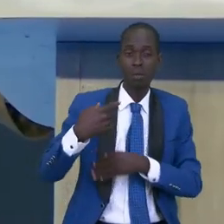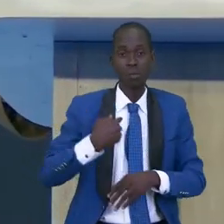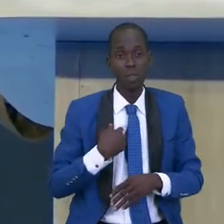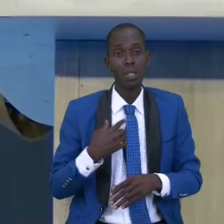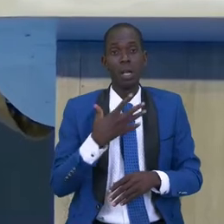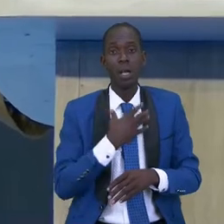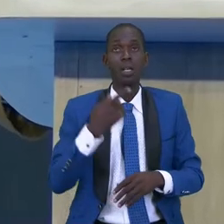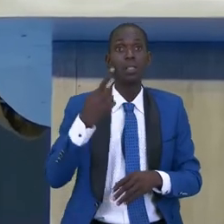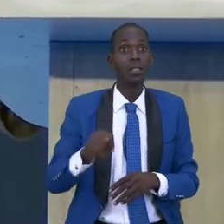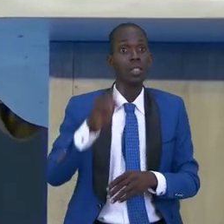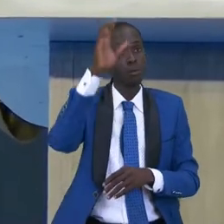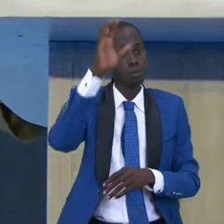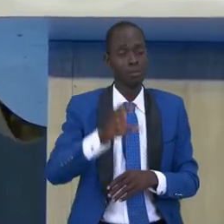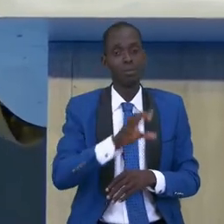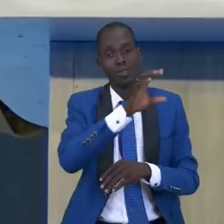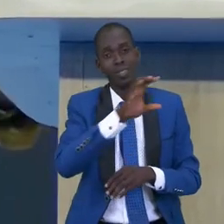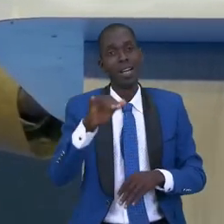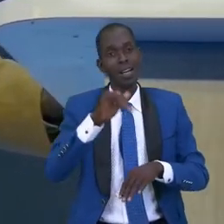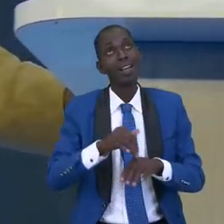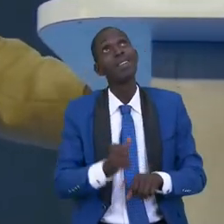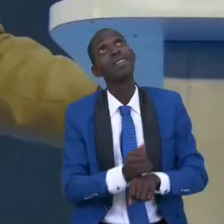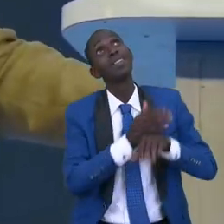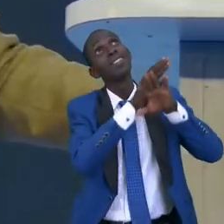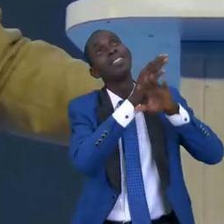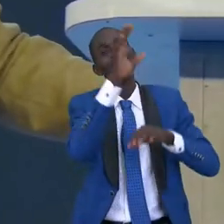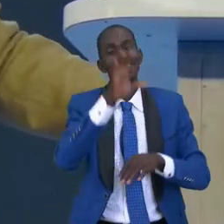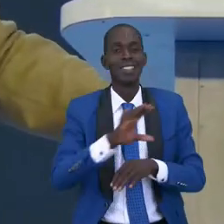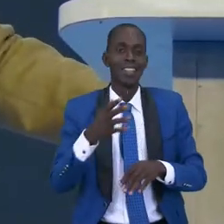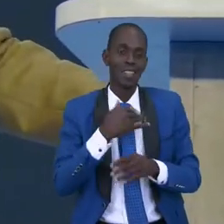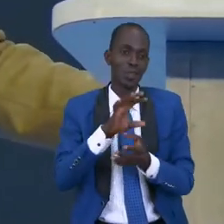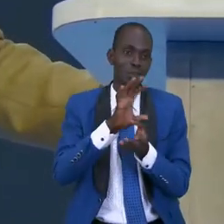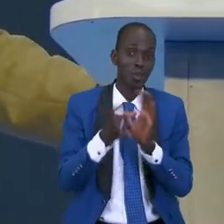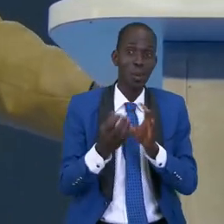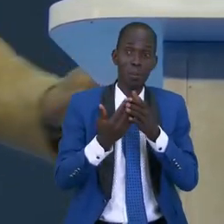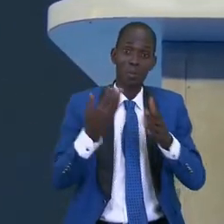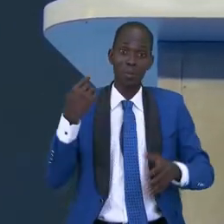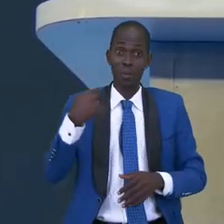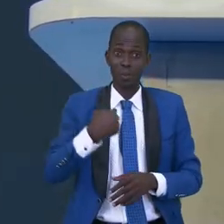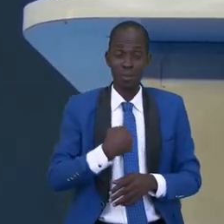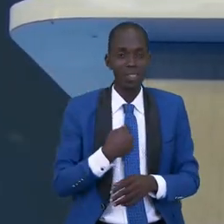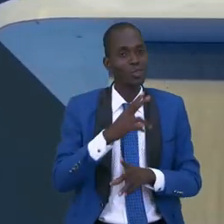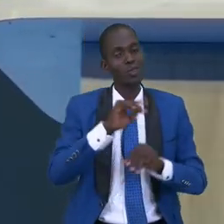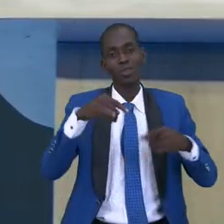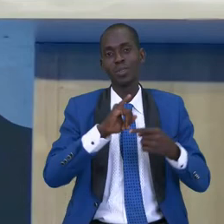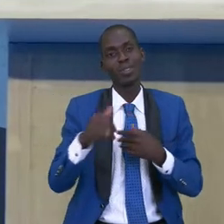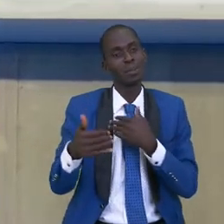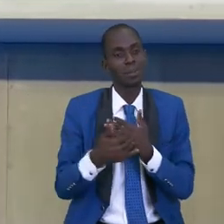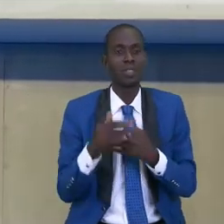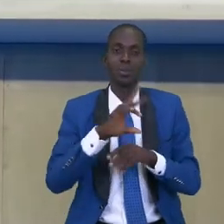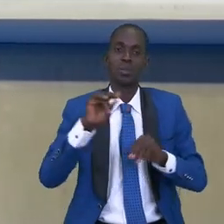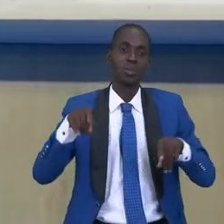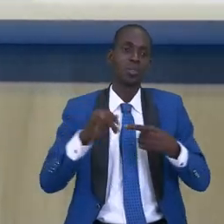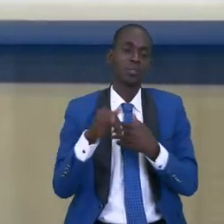and Christ and Calvary and conversion before me, no turning back, no